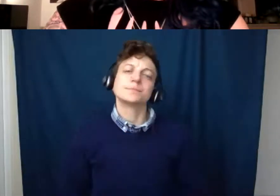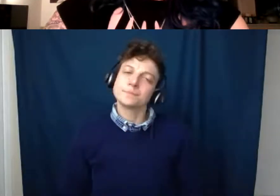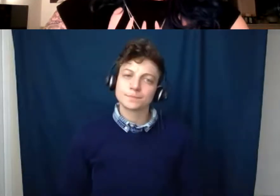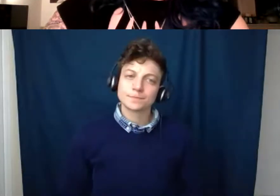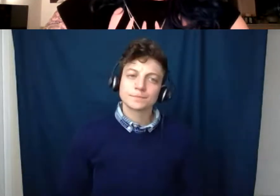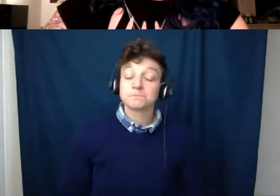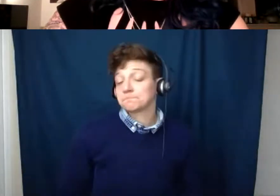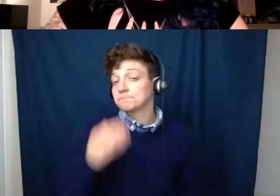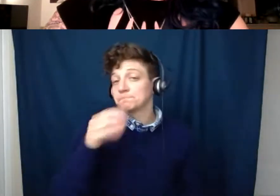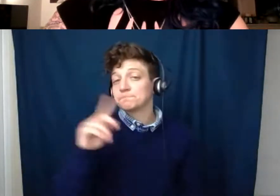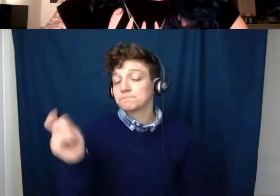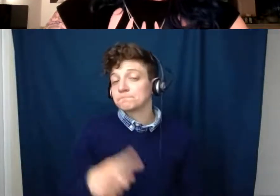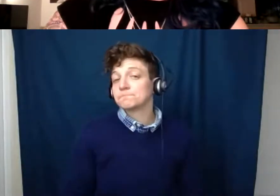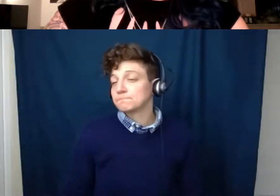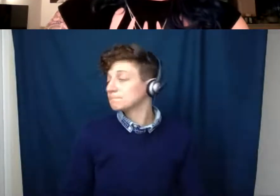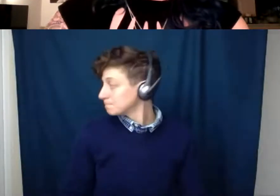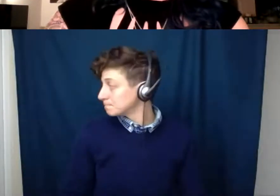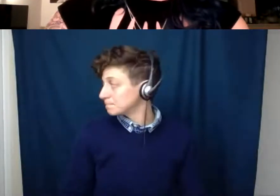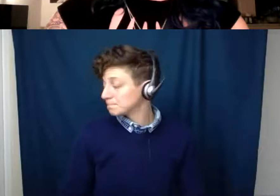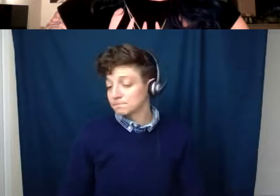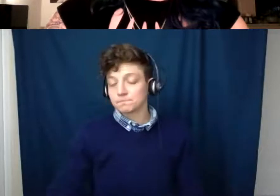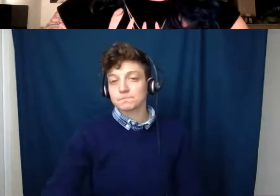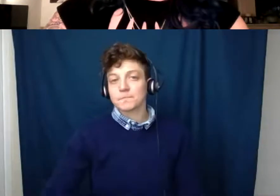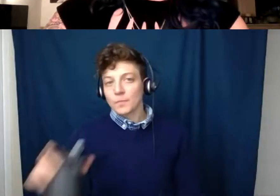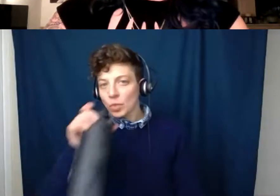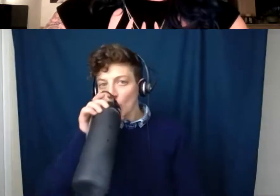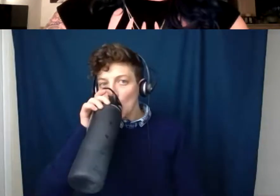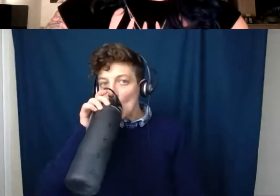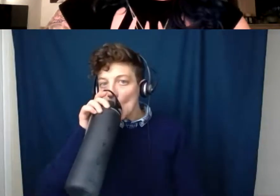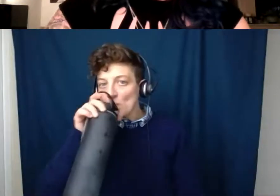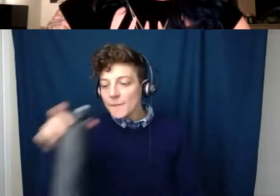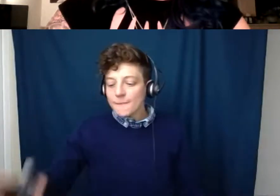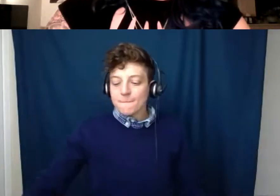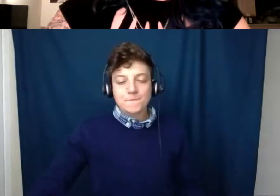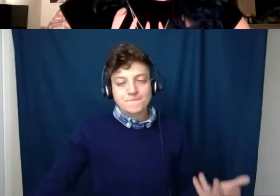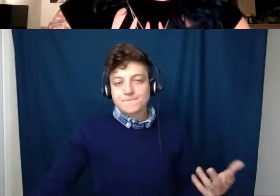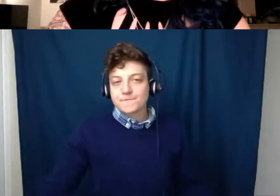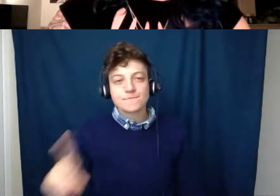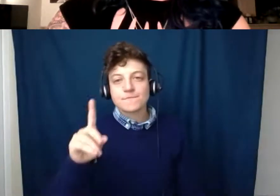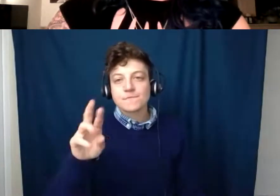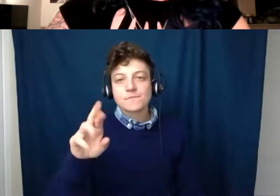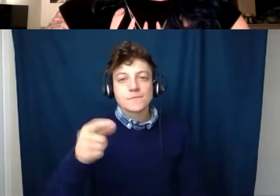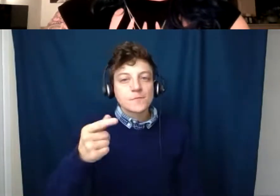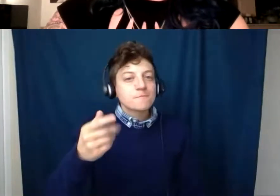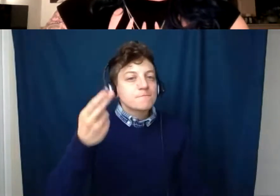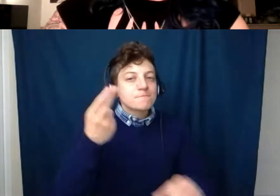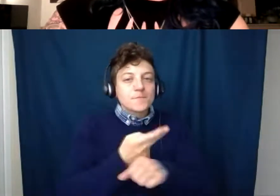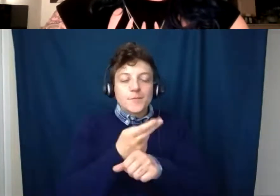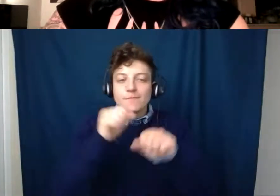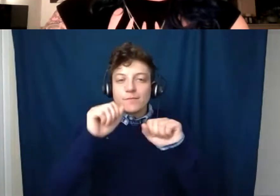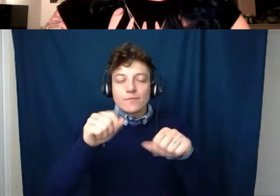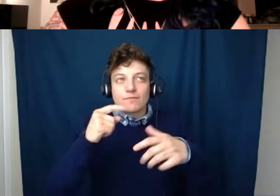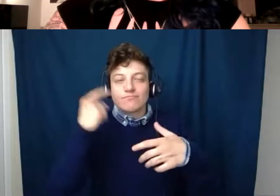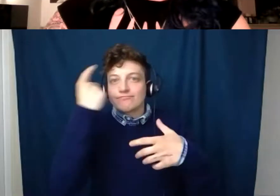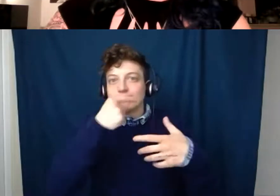That's a good question. So I think, drug use can present so differently. And as we kind of talked about,